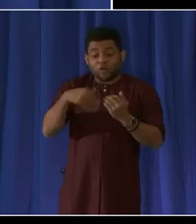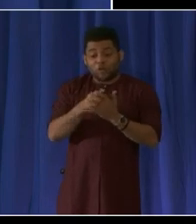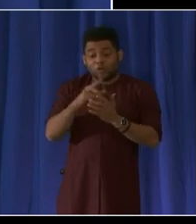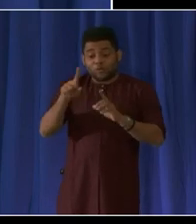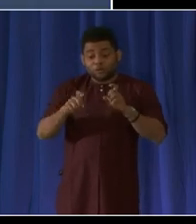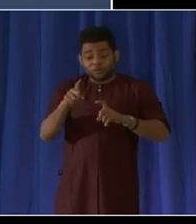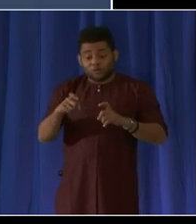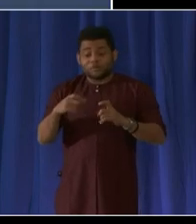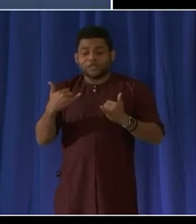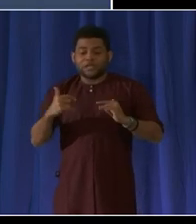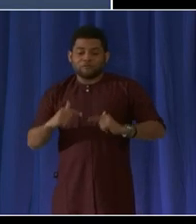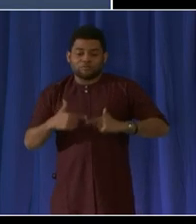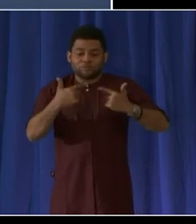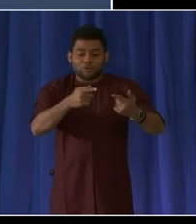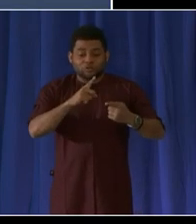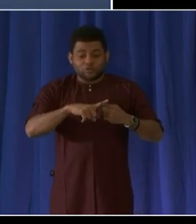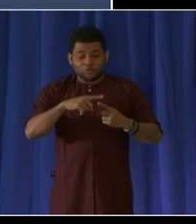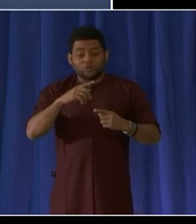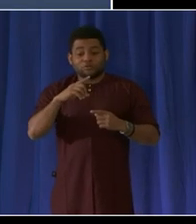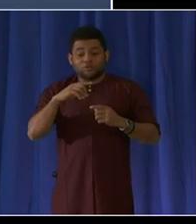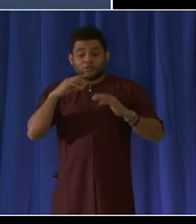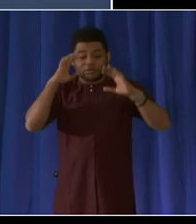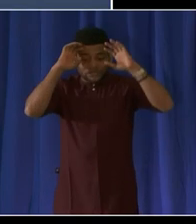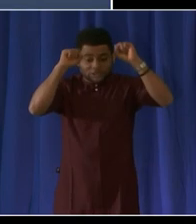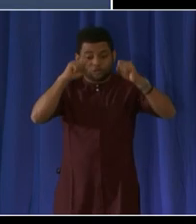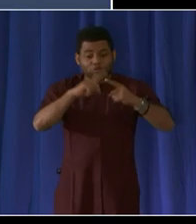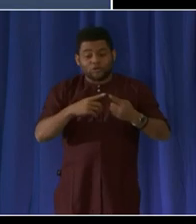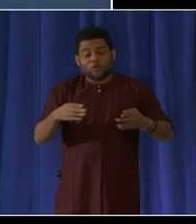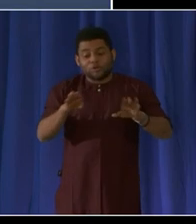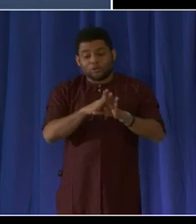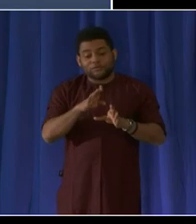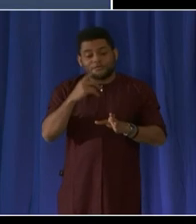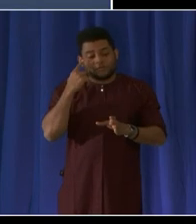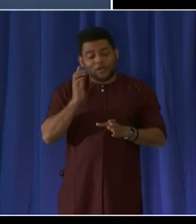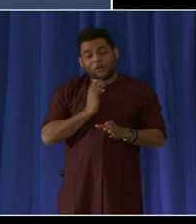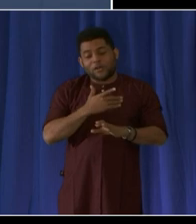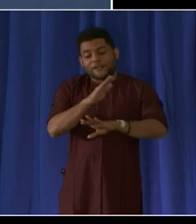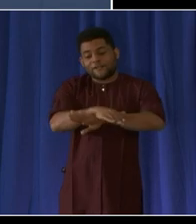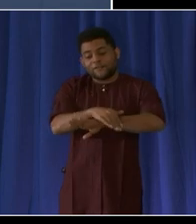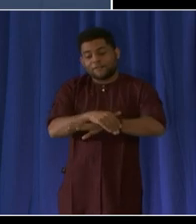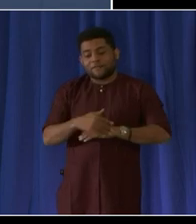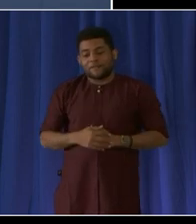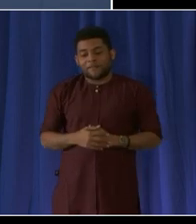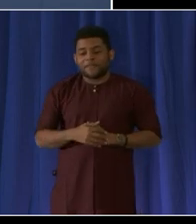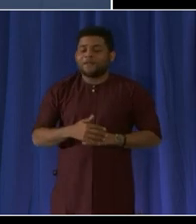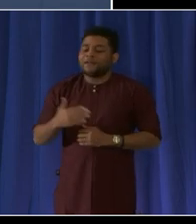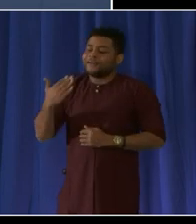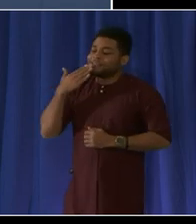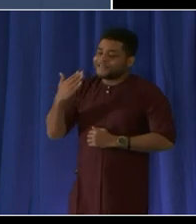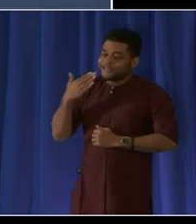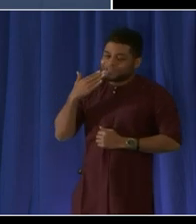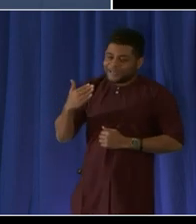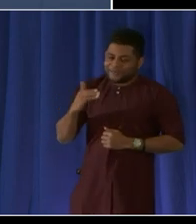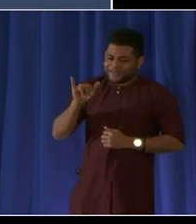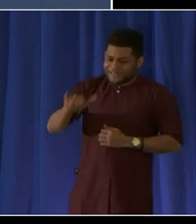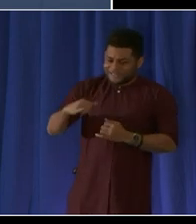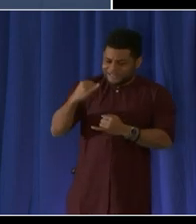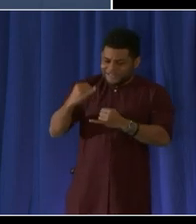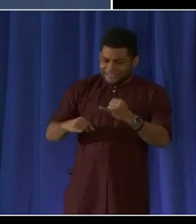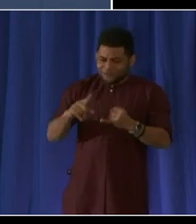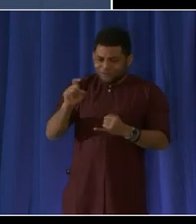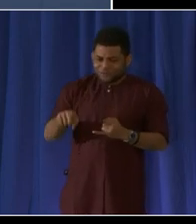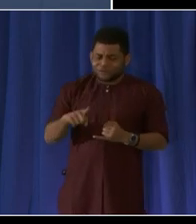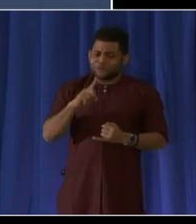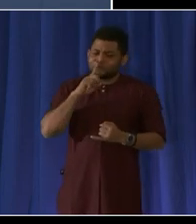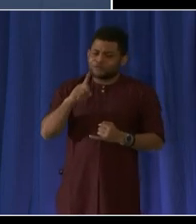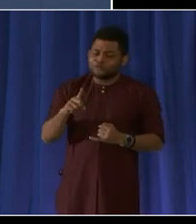questions, so I'm going to pass it back over to the Chancellor to close us out for the evening. Thank you. I think the last question is a great